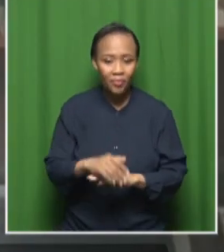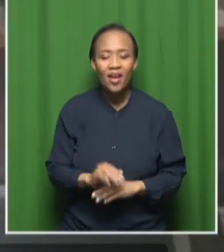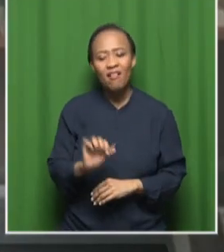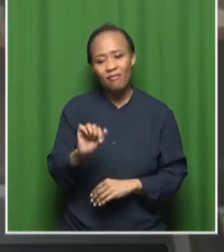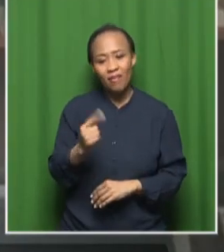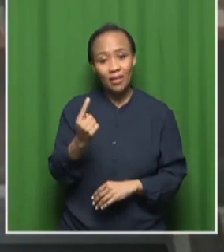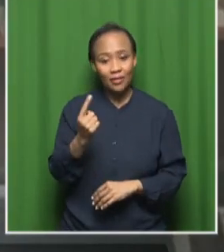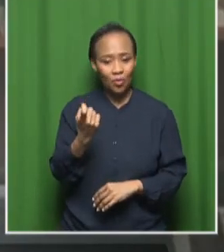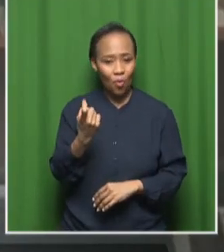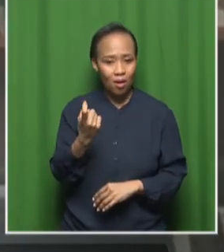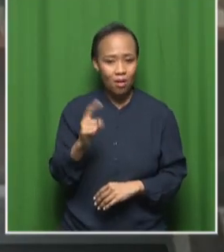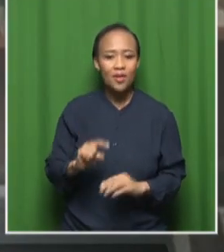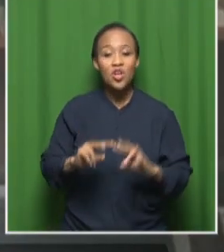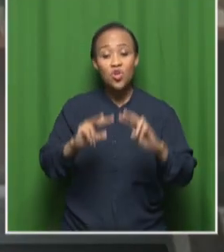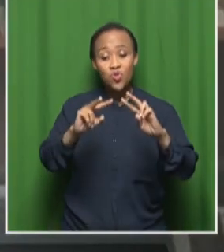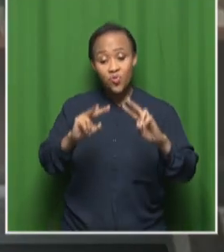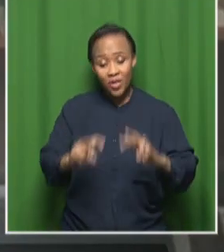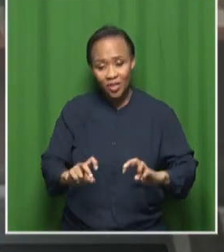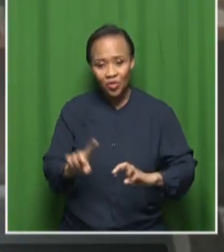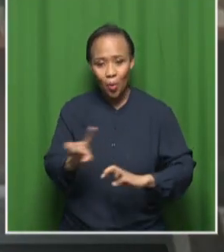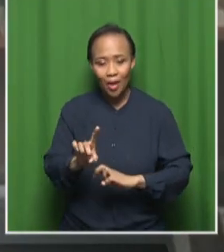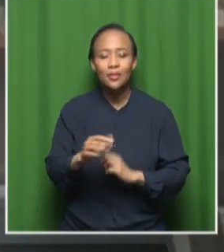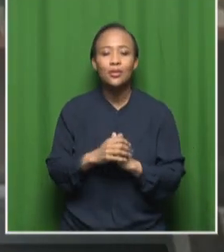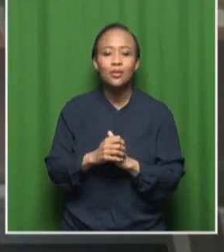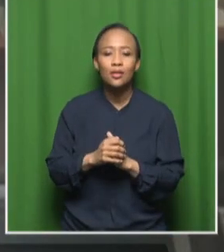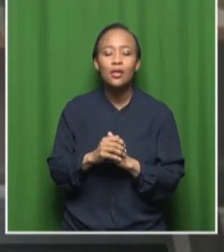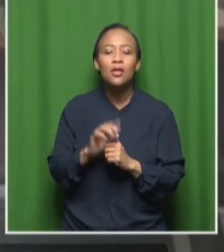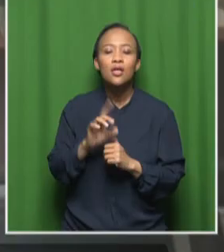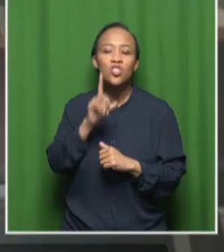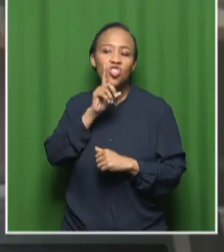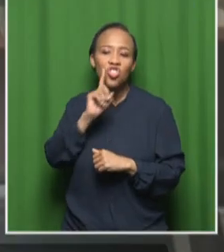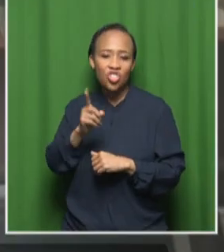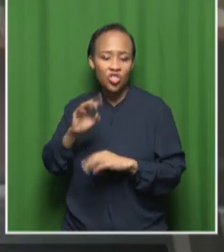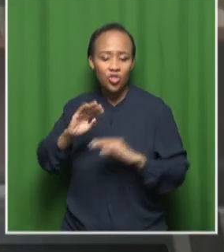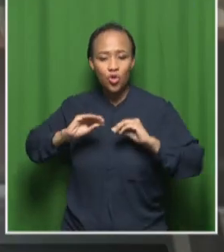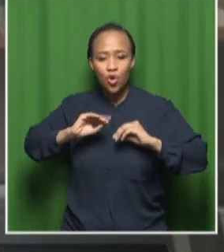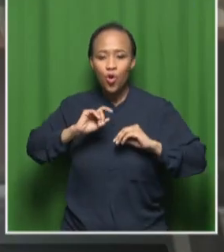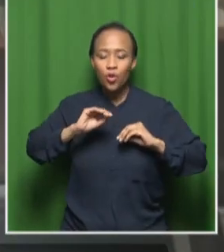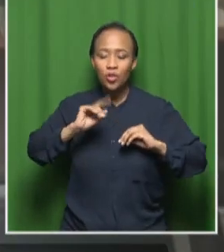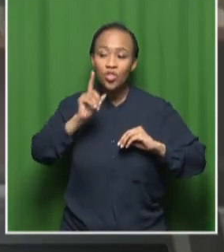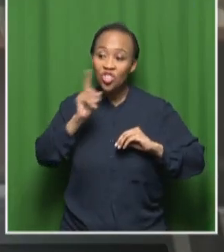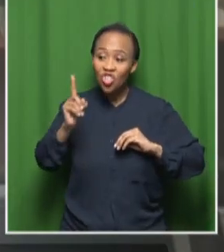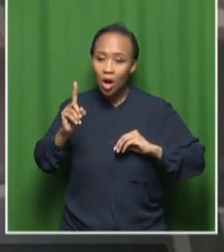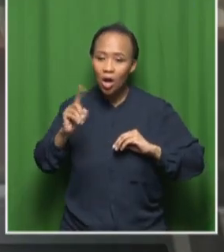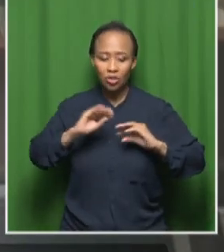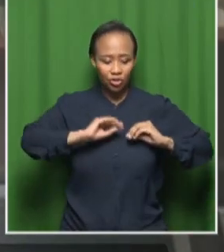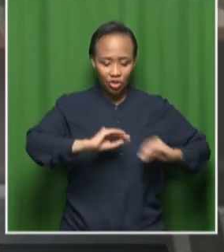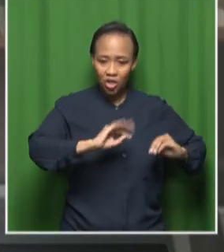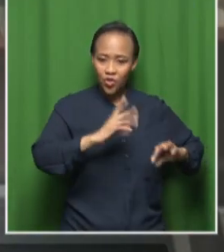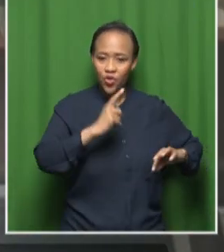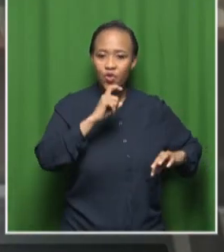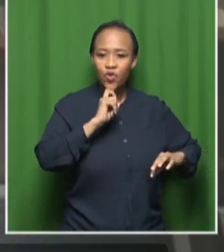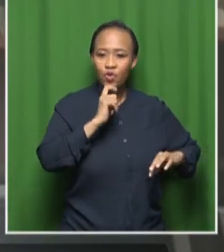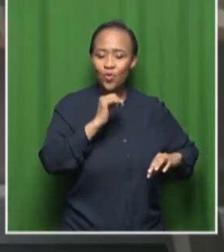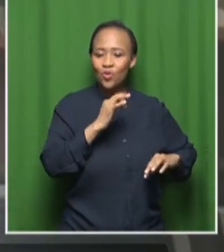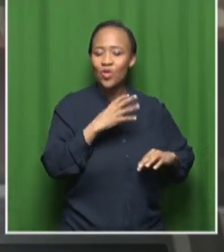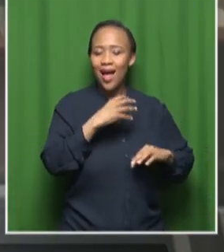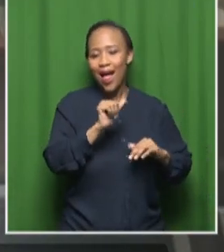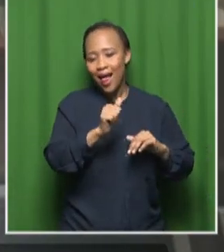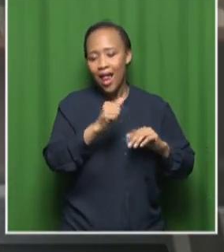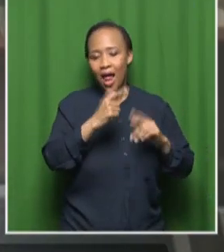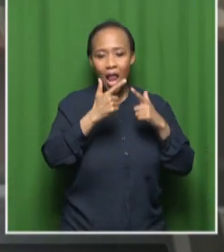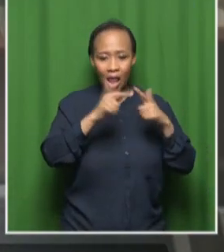teachers teach in their vernacular, and then students are kind of upskilled in some way in English so that they get the